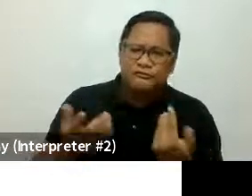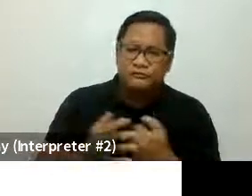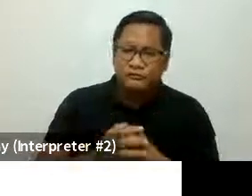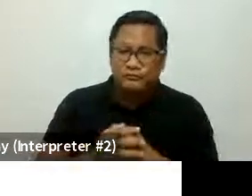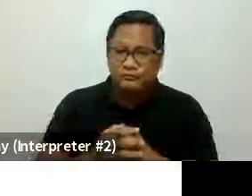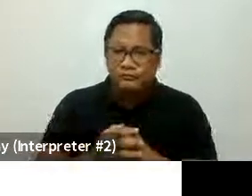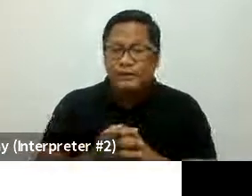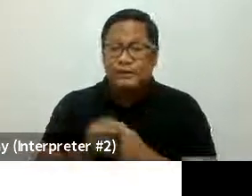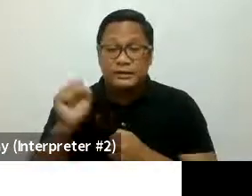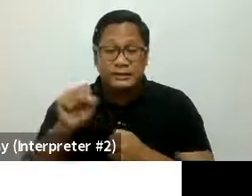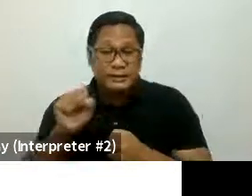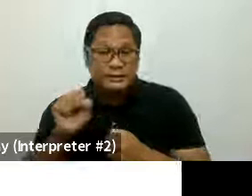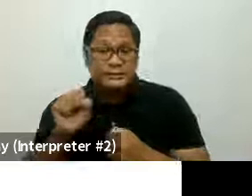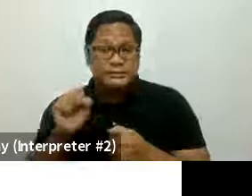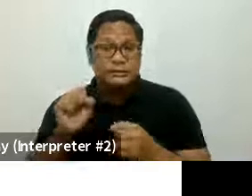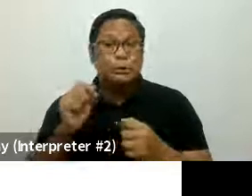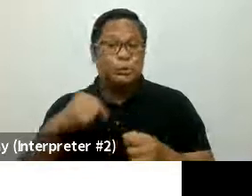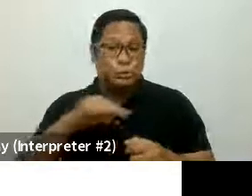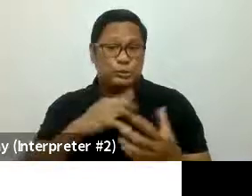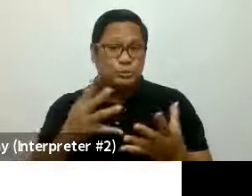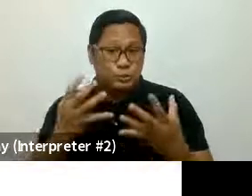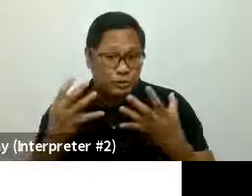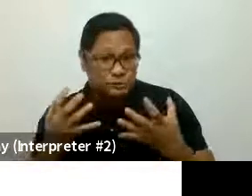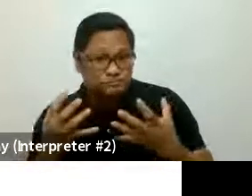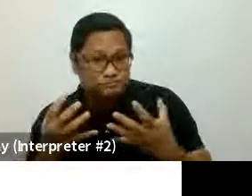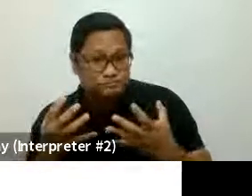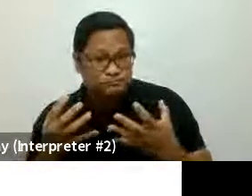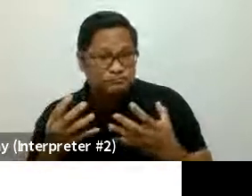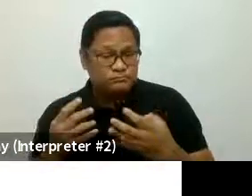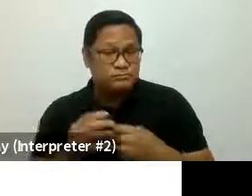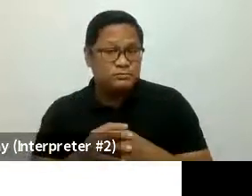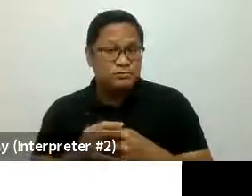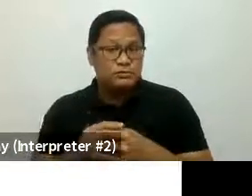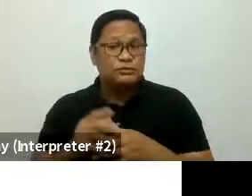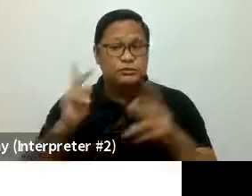in a sense, that if we want to make sure that we want people to